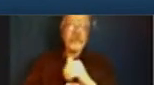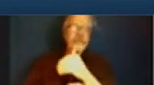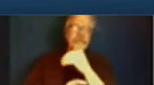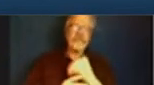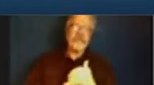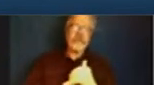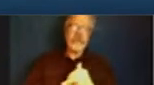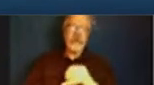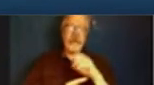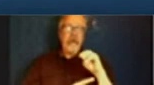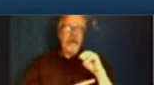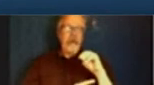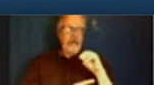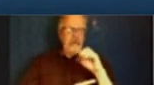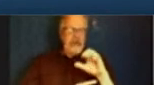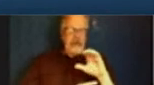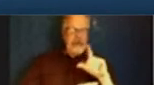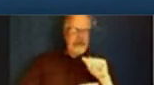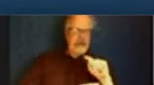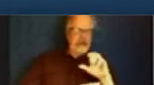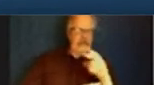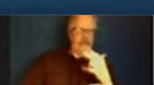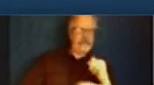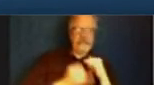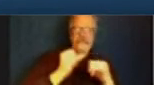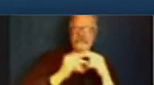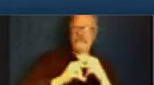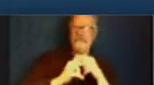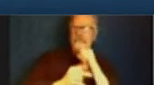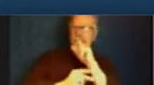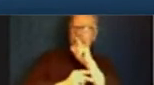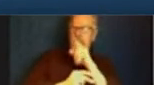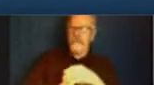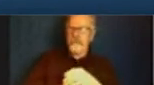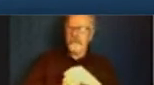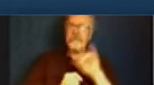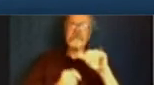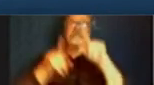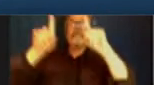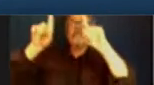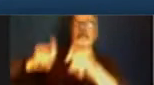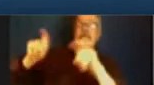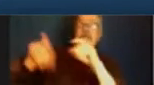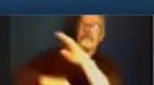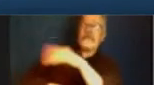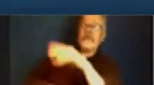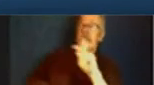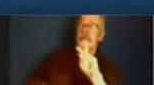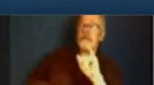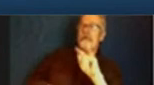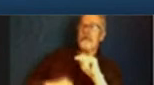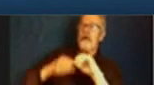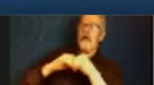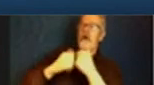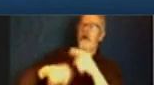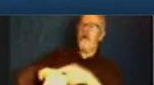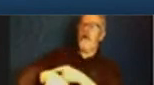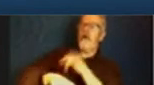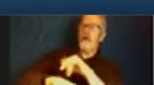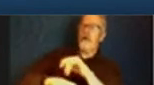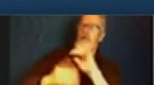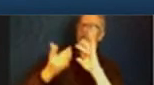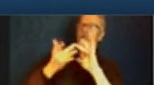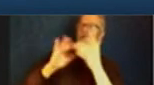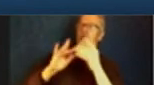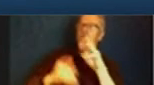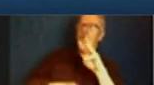the testing kits. I was curious how long, once the web portals open, how long will it take those tests to be sent out once people